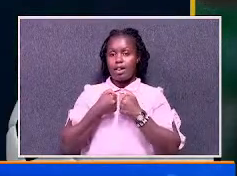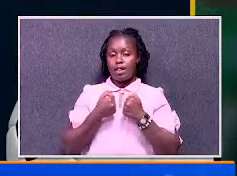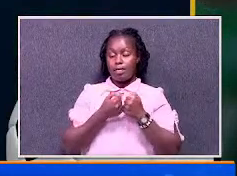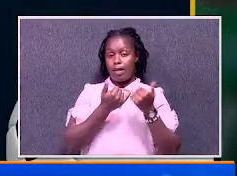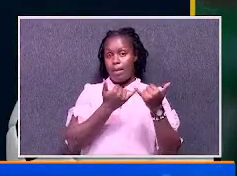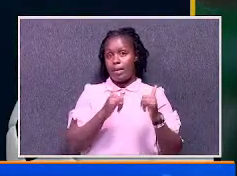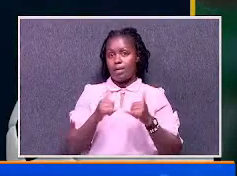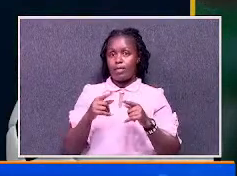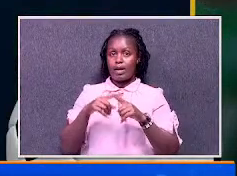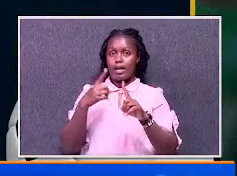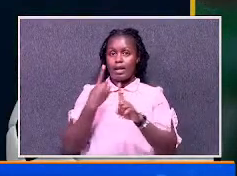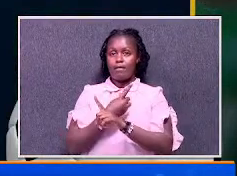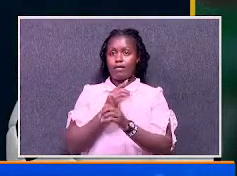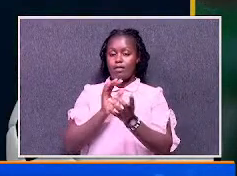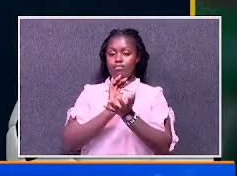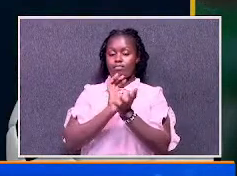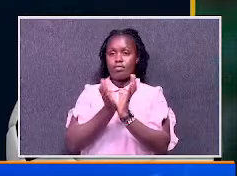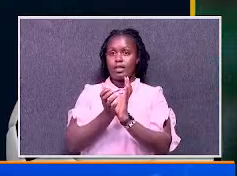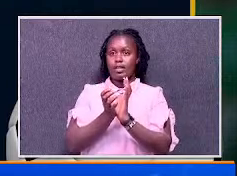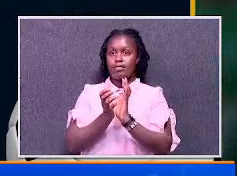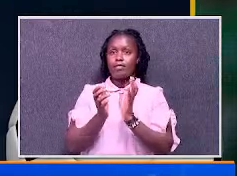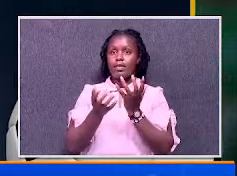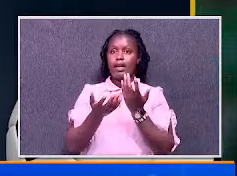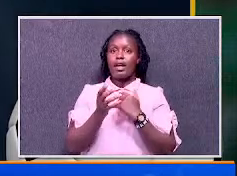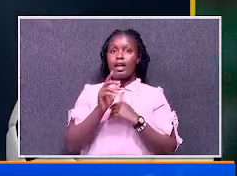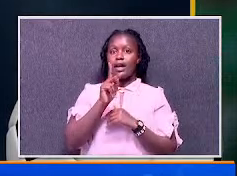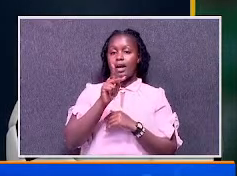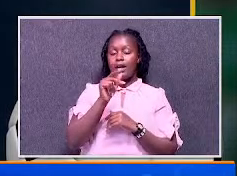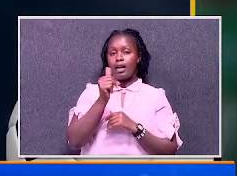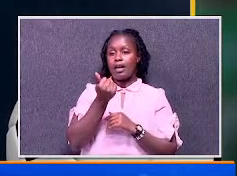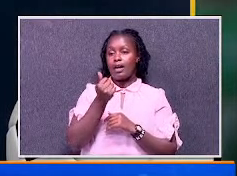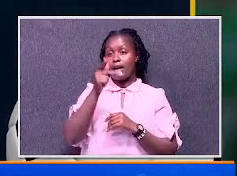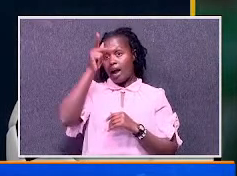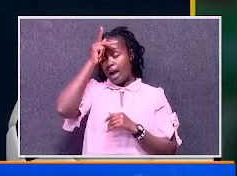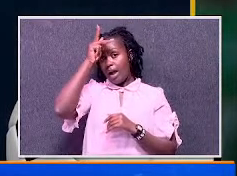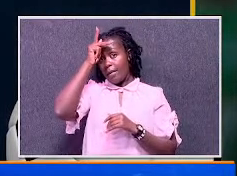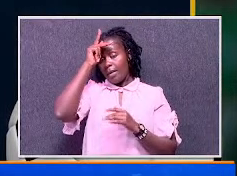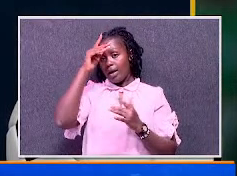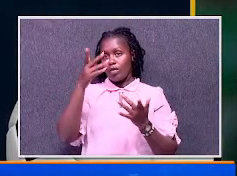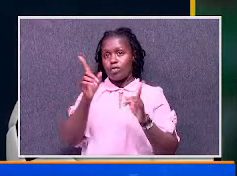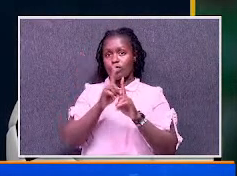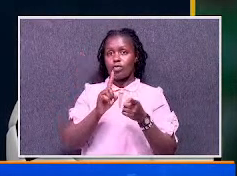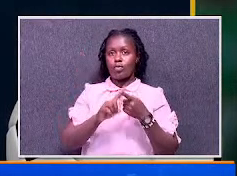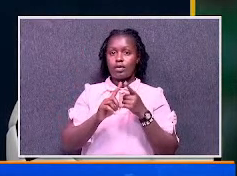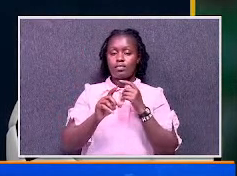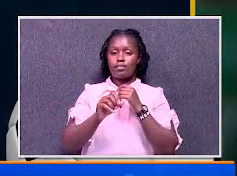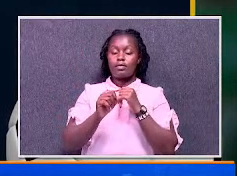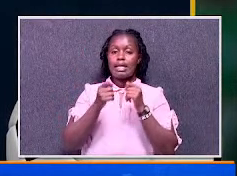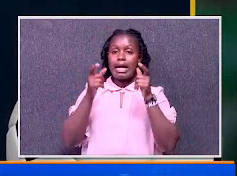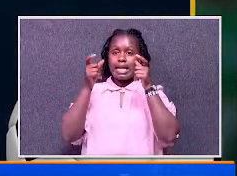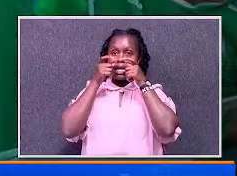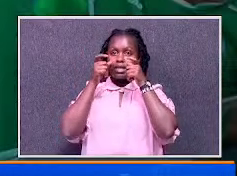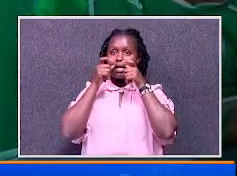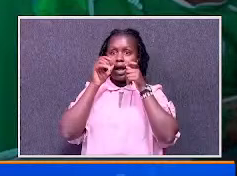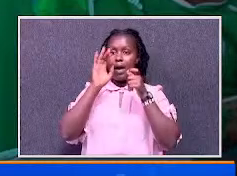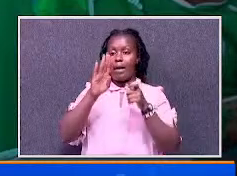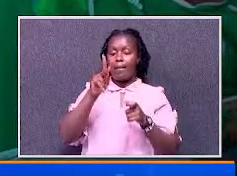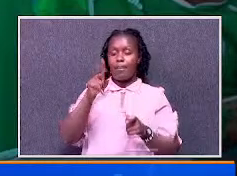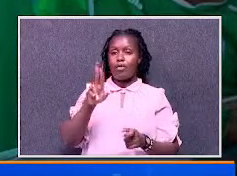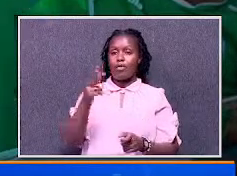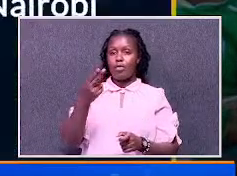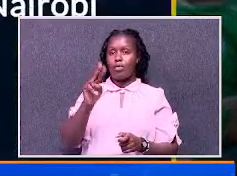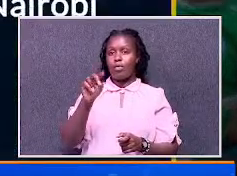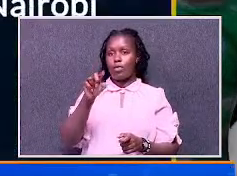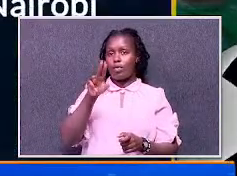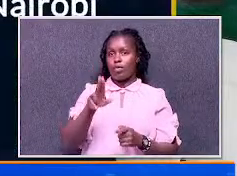in the different stadium in the country. Kakamega Homeboys will welcome defending champions Tusker FC at the Bukhungu Stadium. FC Leopards